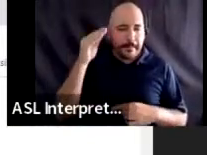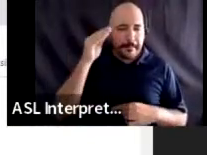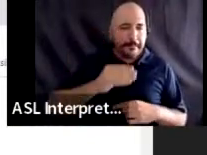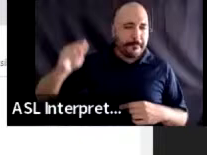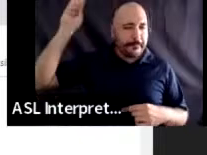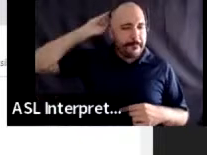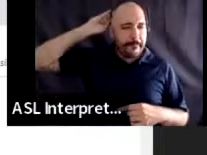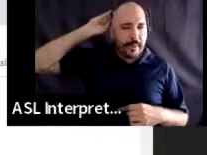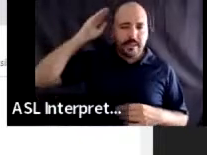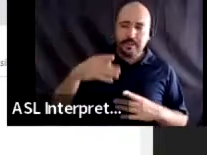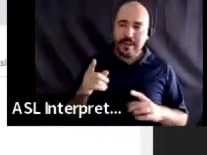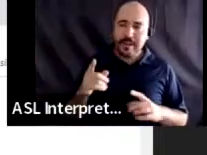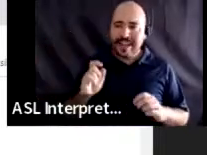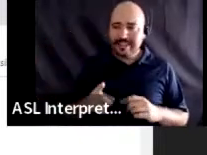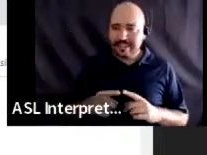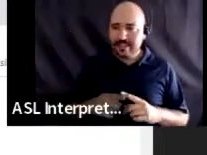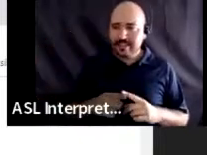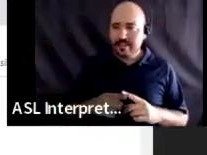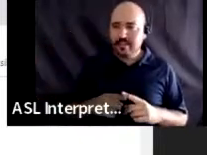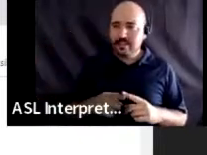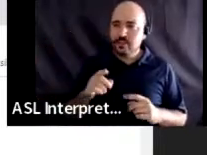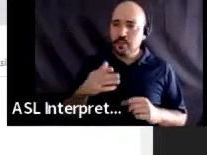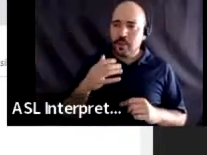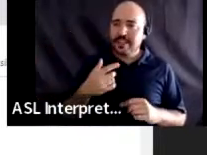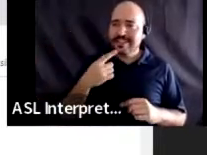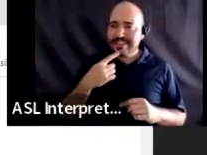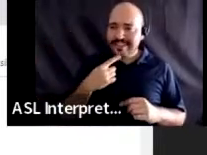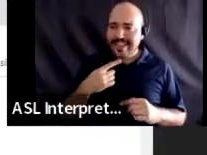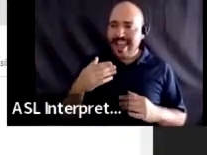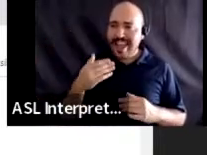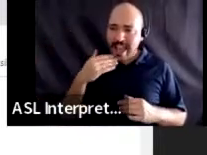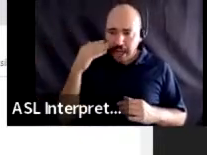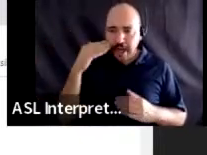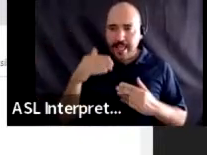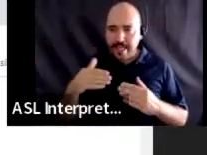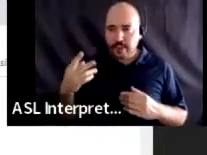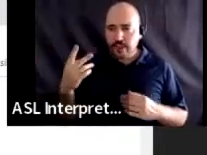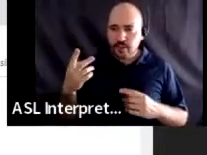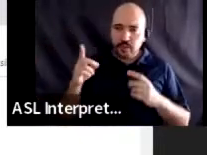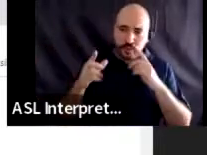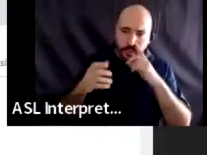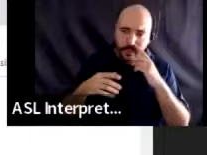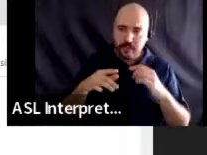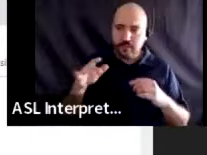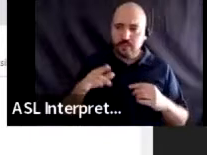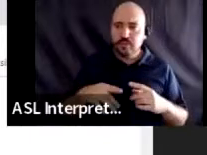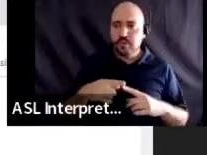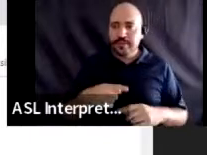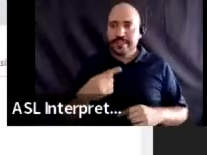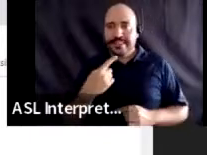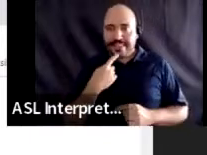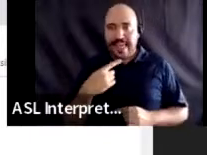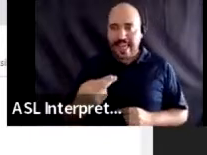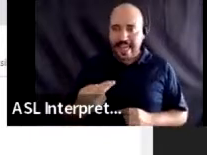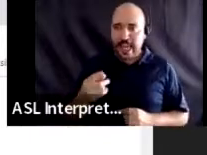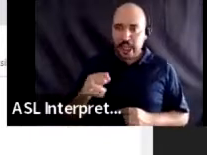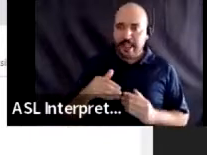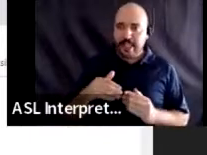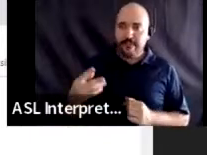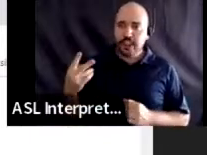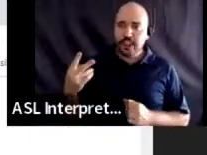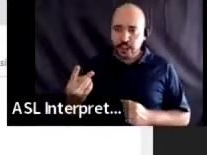in mind. So somebody asked about the heading level 2s. Do you want the screen reader to say stuff like heading level